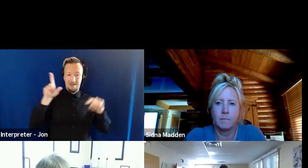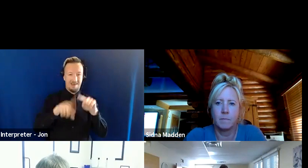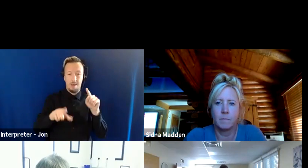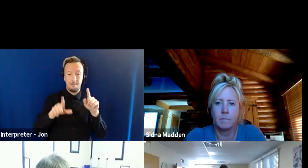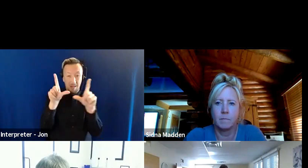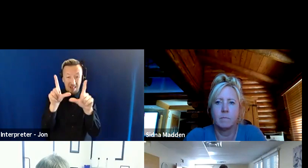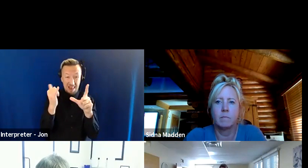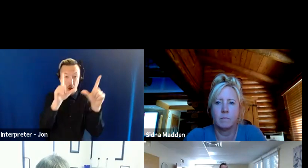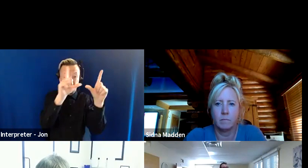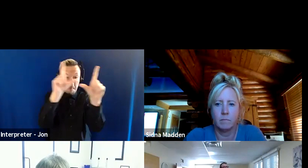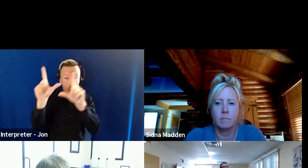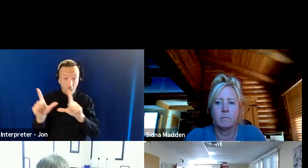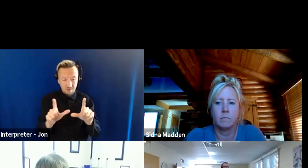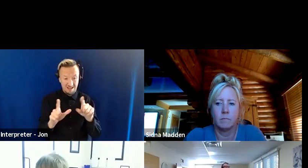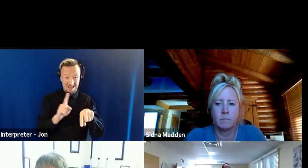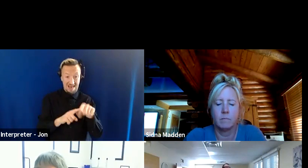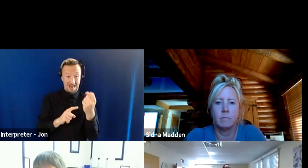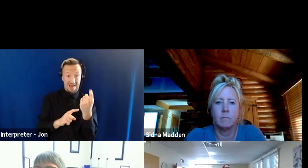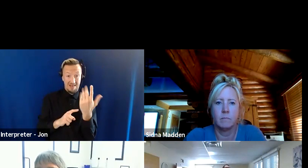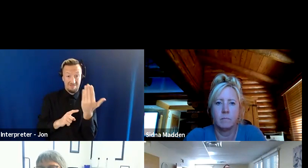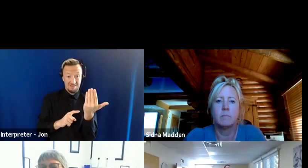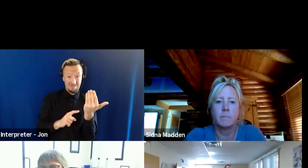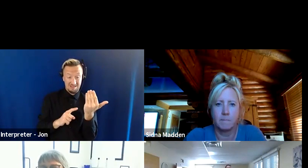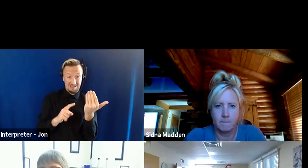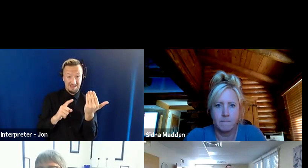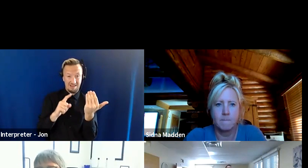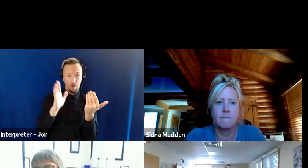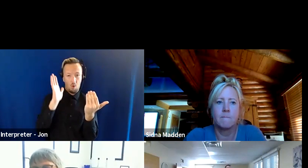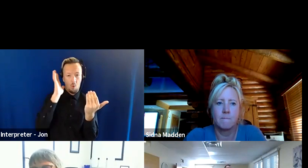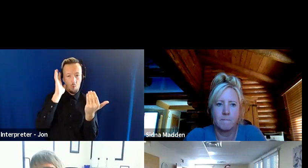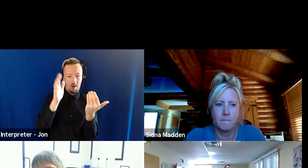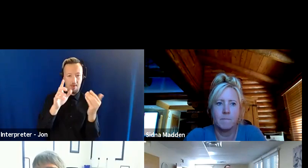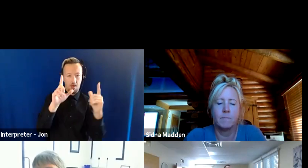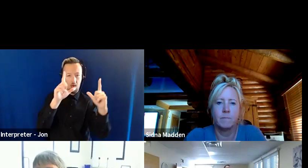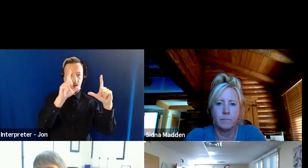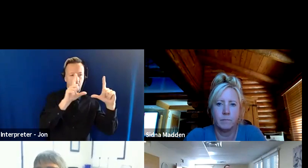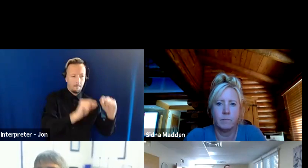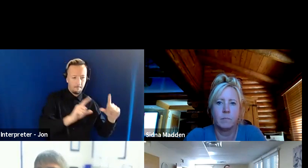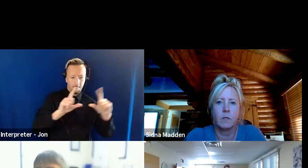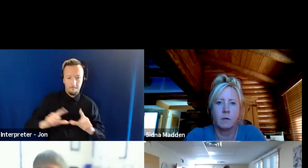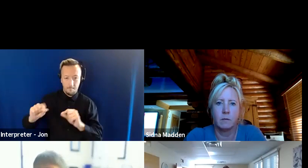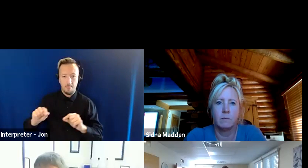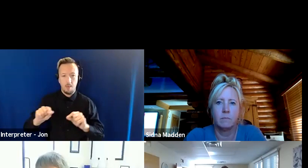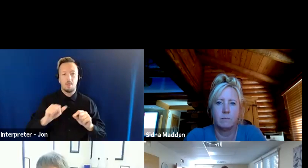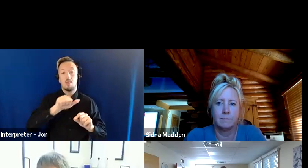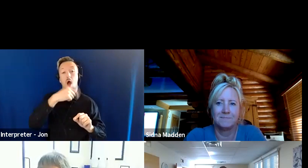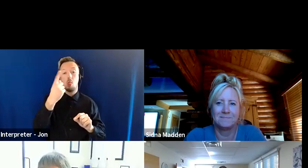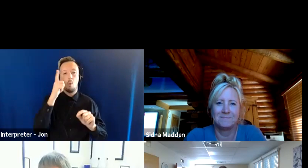bigger at 11:15 because people like Sidna, the room monitor, her box will go away, and so yours will get